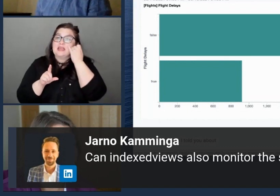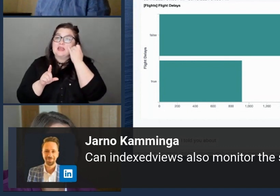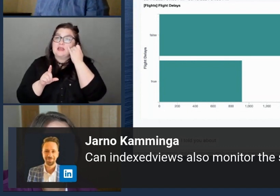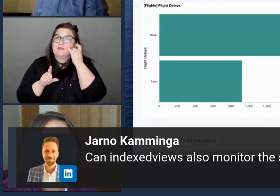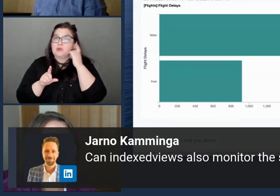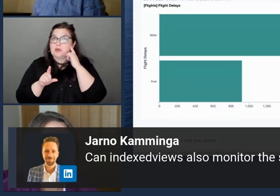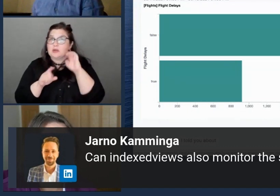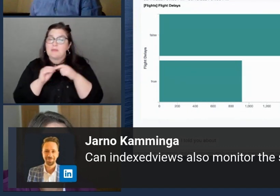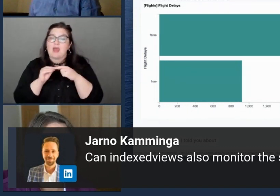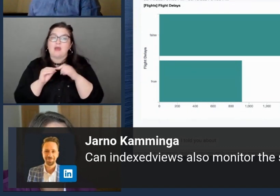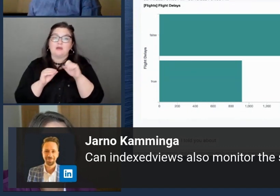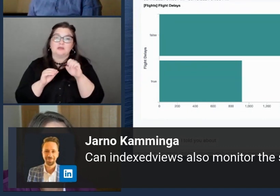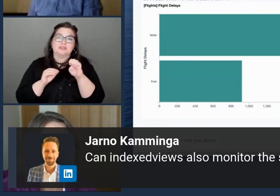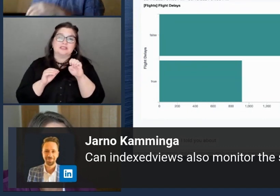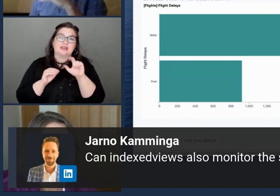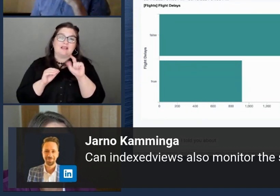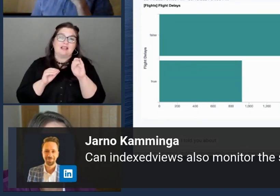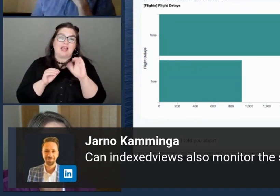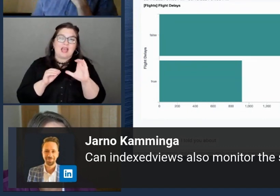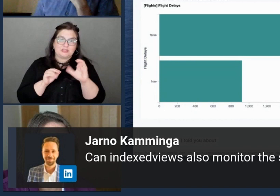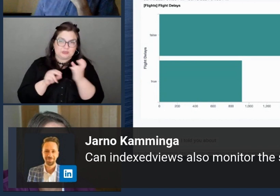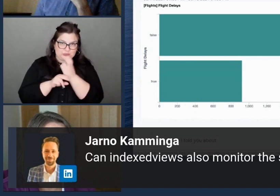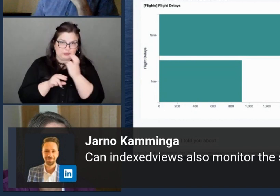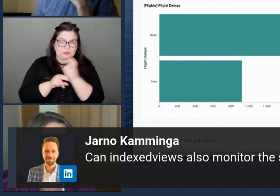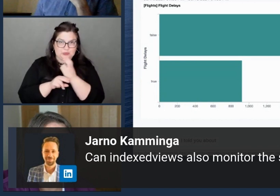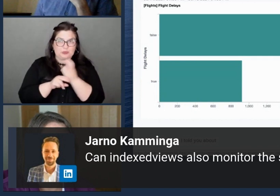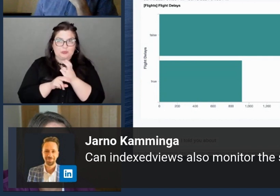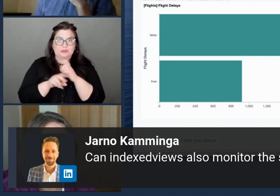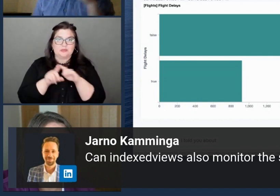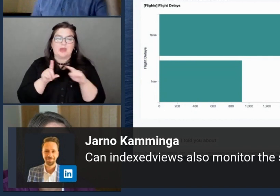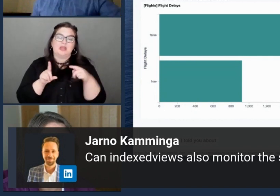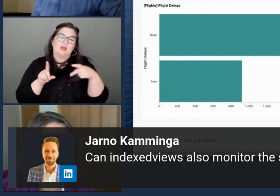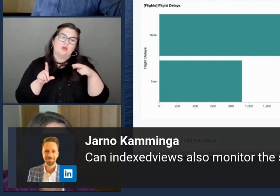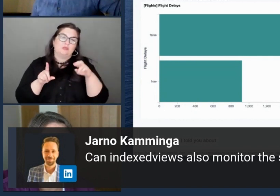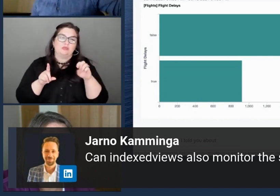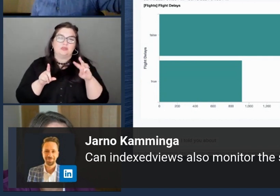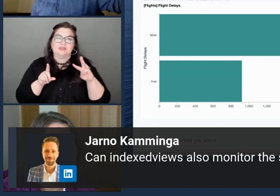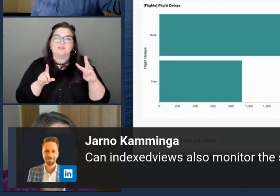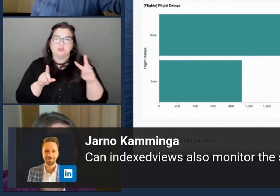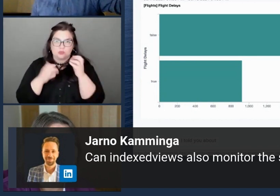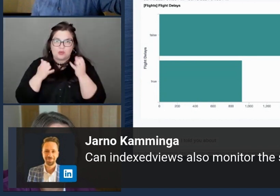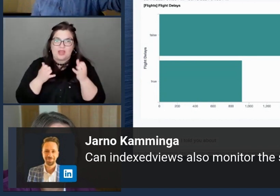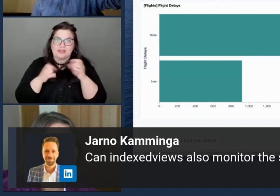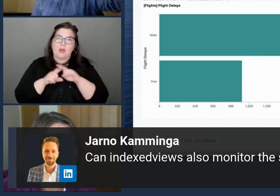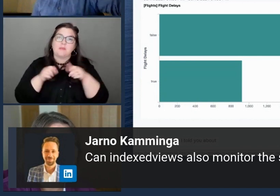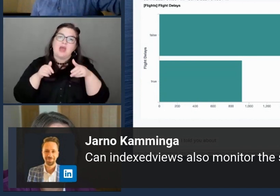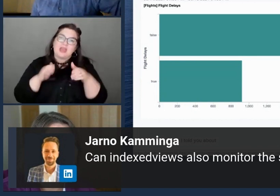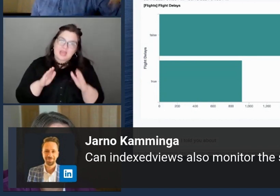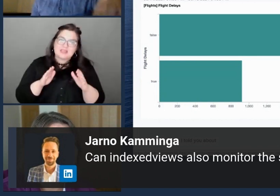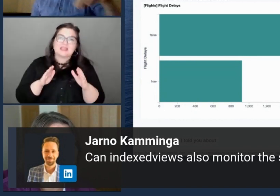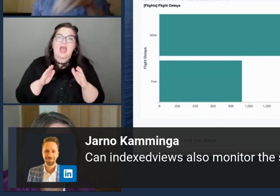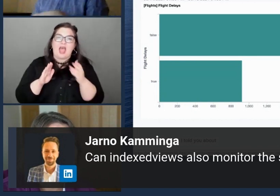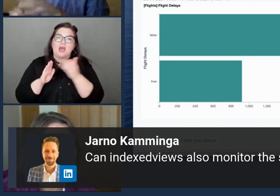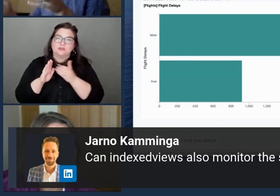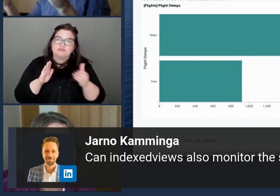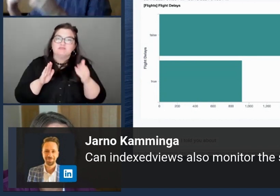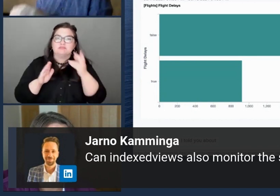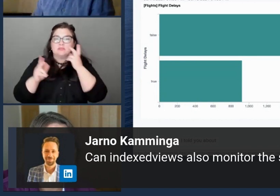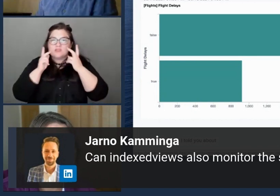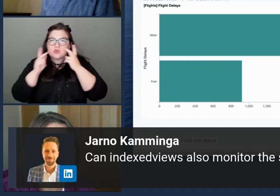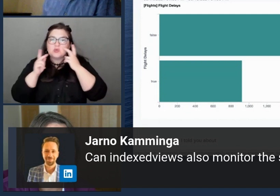things that it does so well. It's in preview now, but it allows you to do materialized views across data sources,